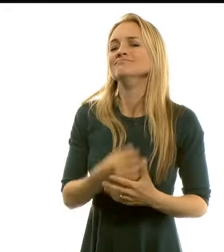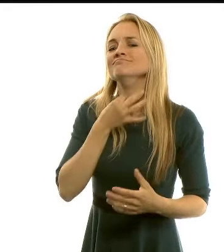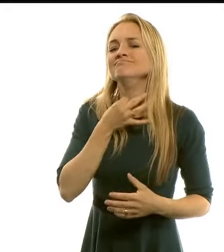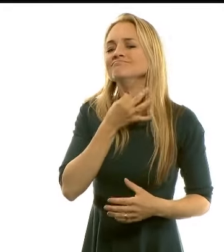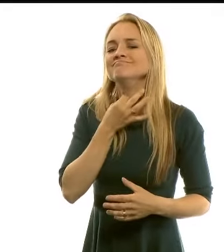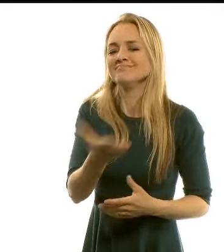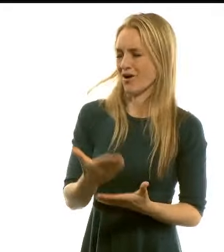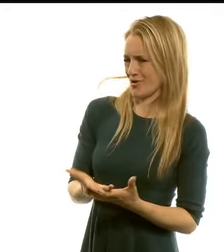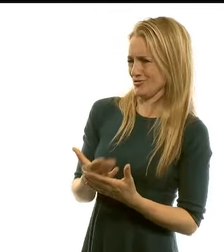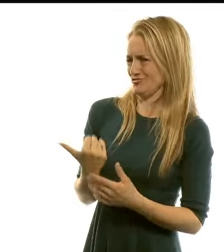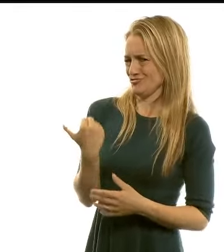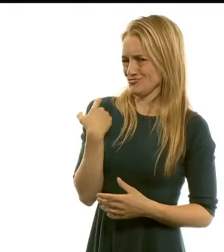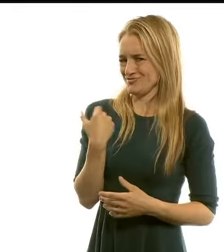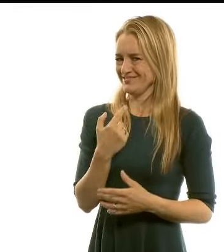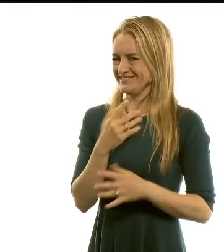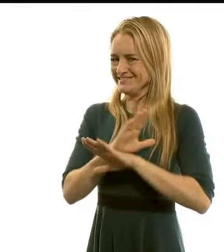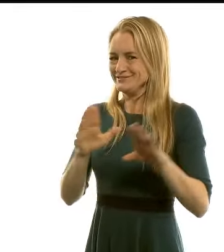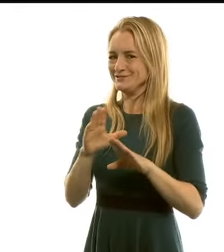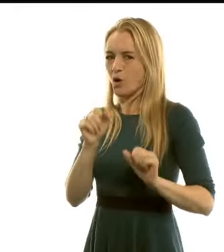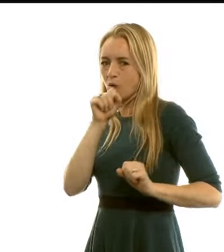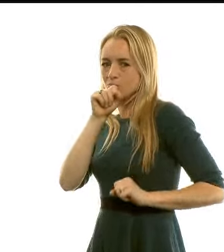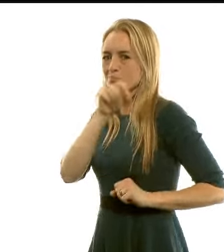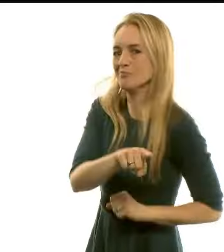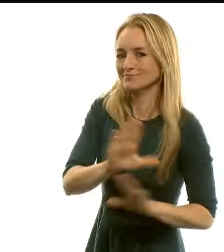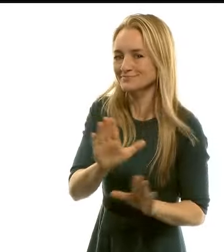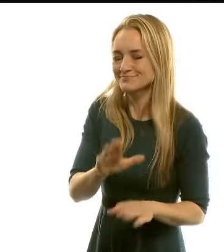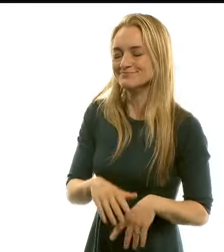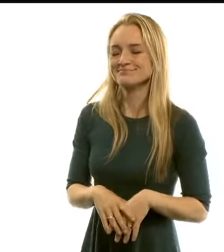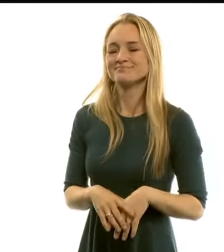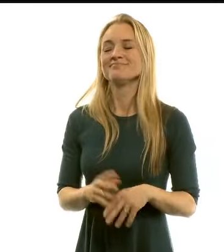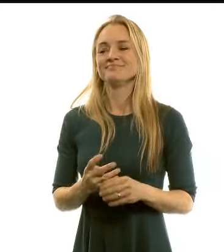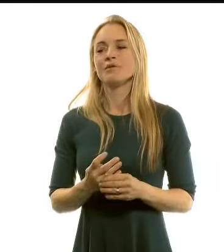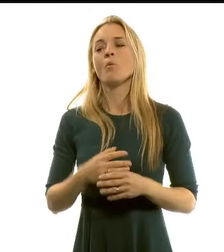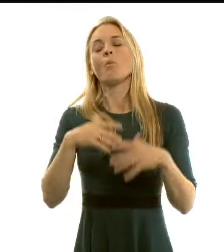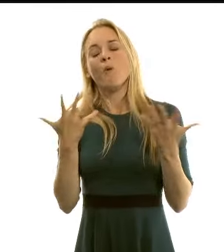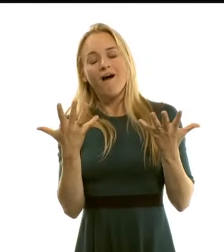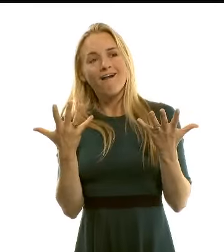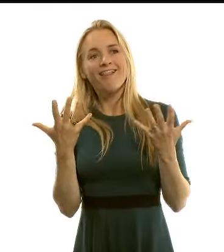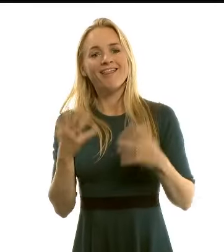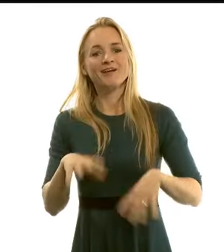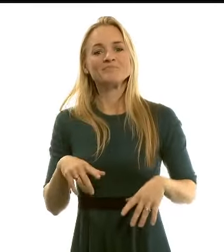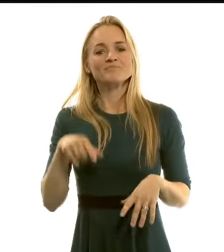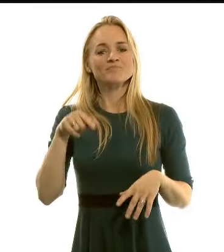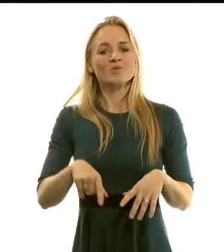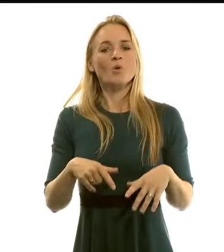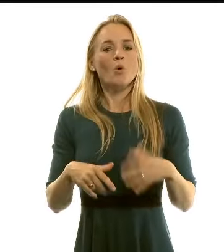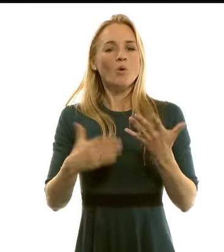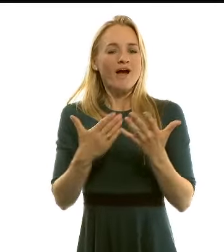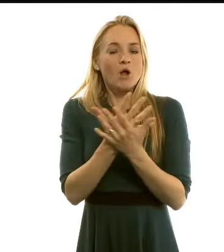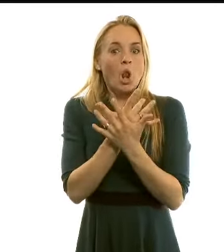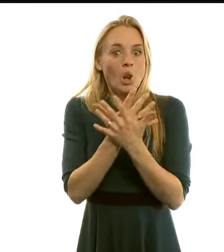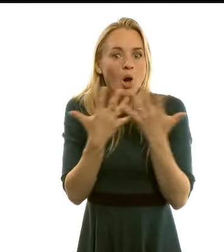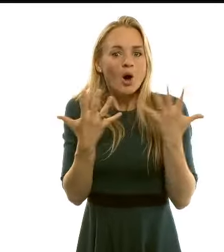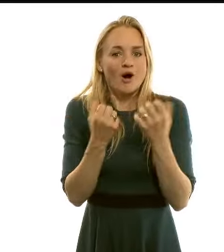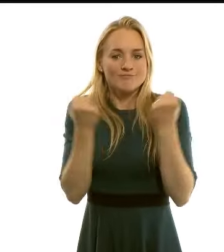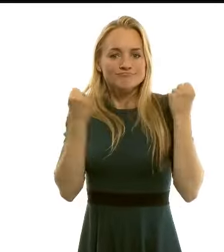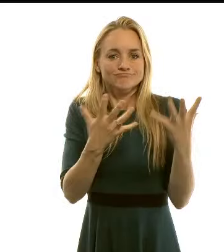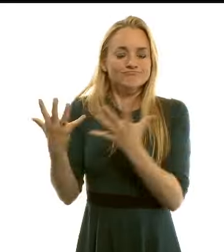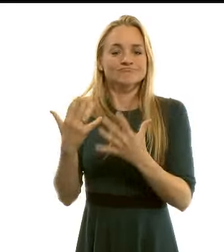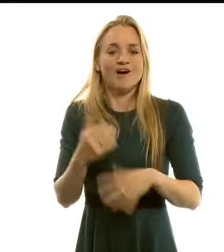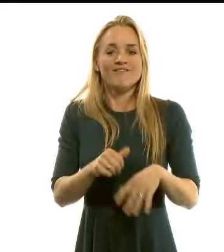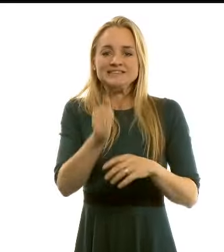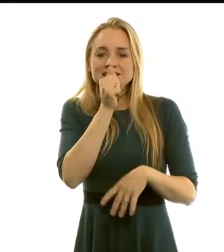No. So the Marvel Cinematic Universe is absolutely jam-packed with references that we know fans know and love. So it's an absolute pleasure to go back and